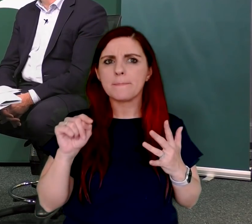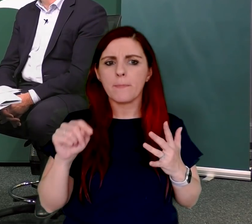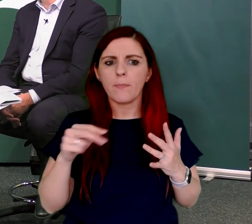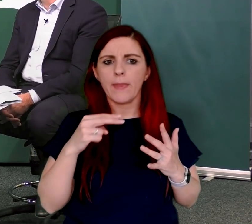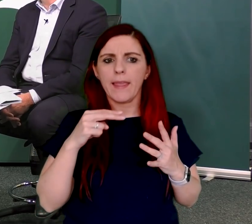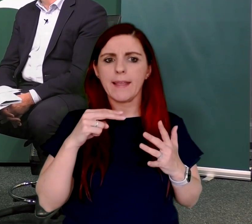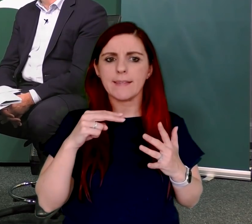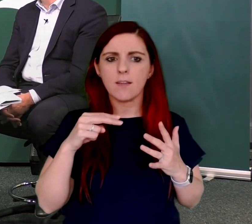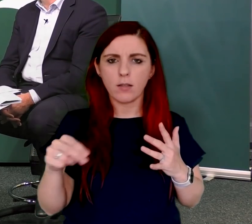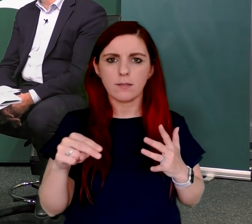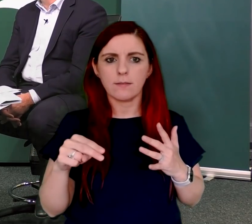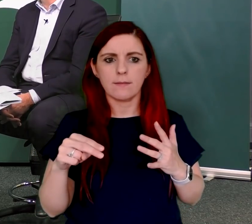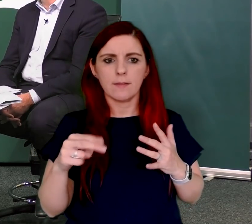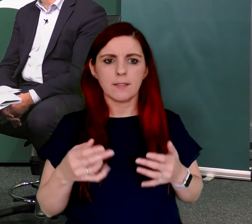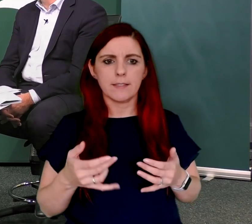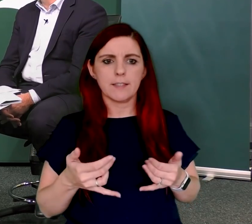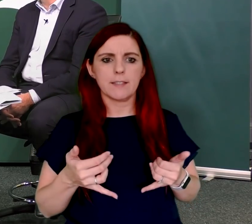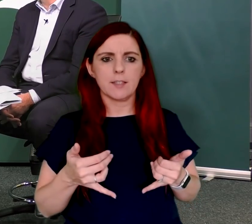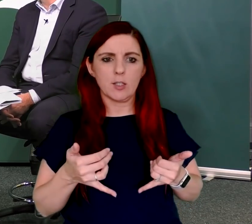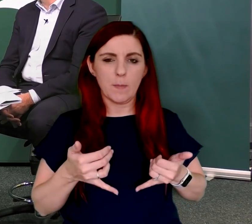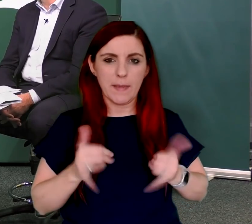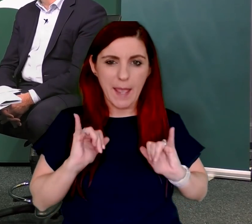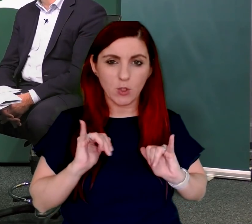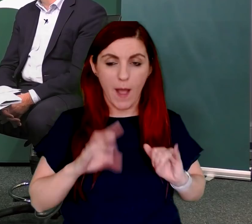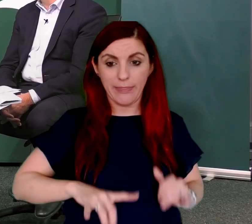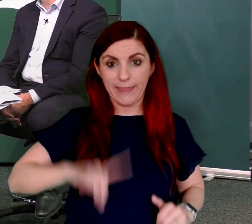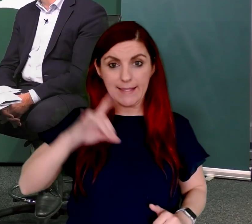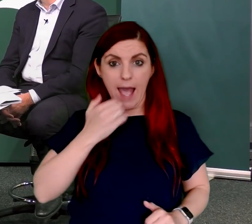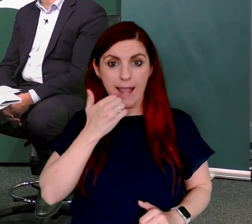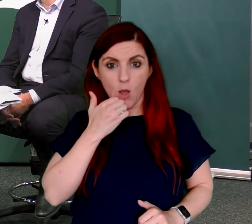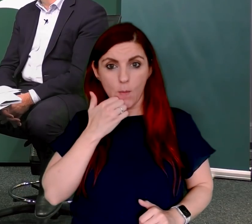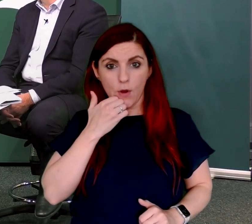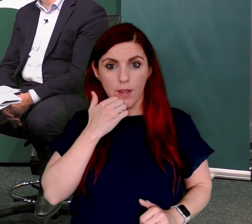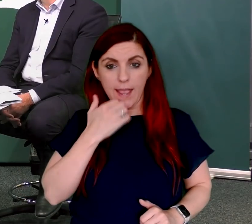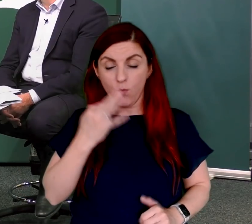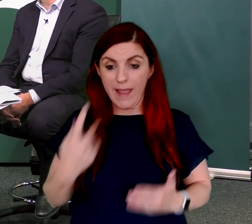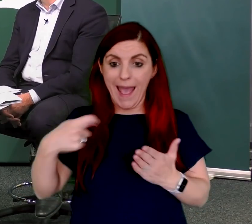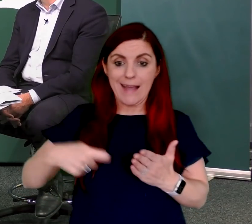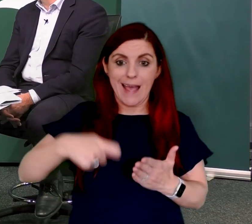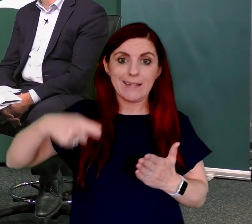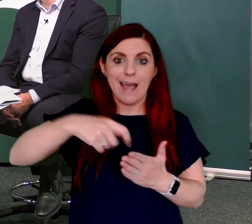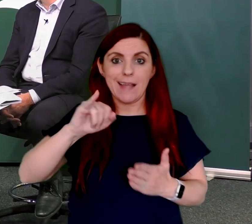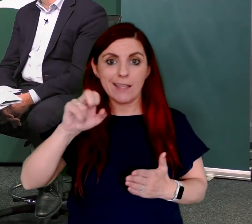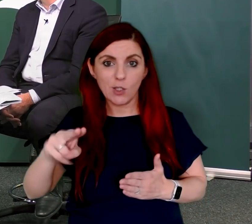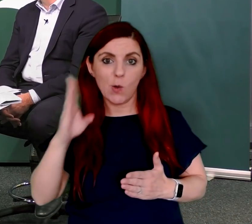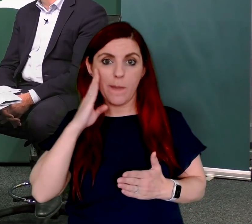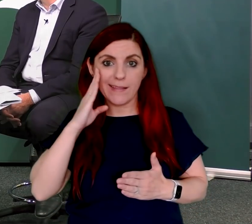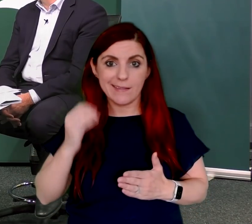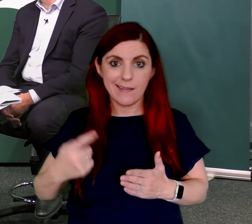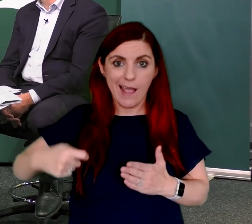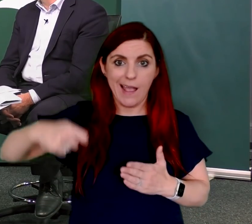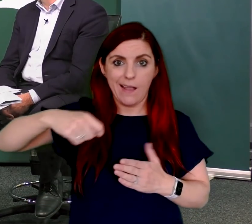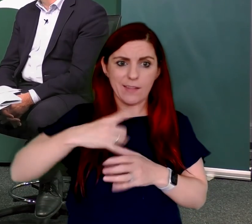build an extraordinary level of intensive care that would require redeployment, recruitment on a scale that would shift care completely over to one